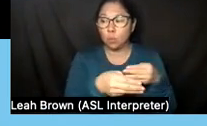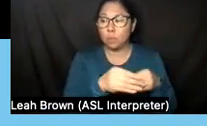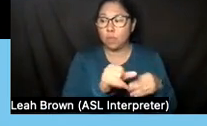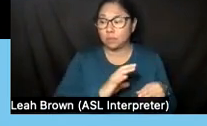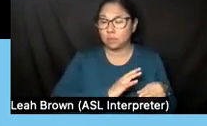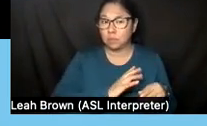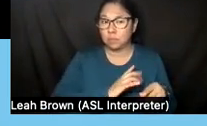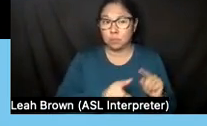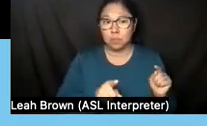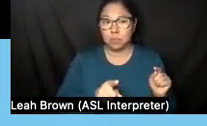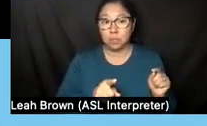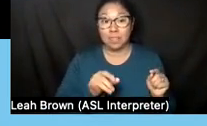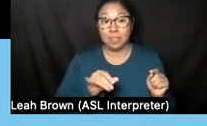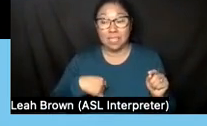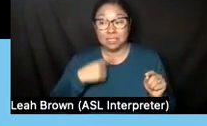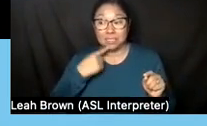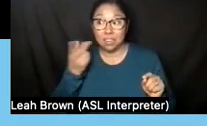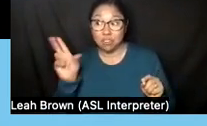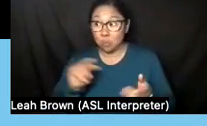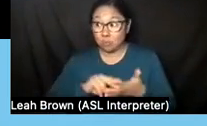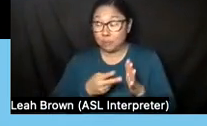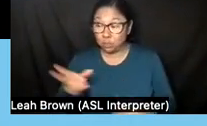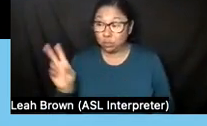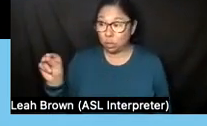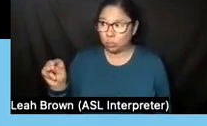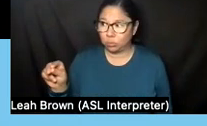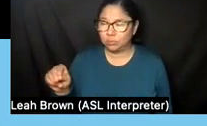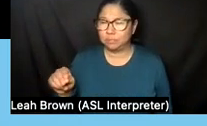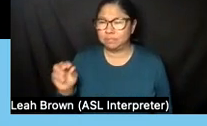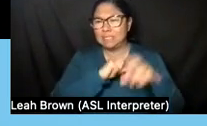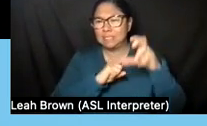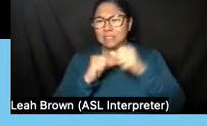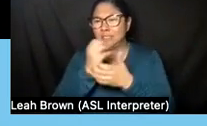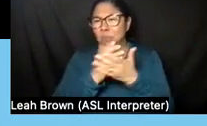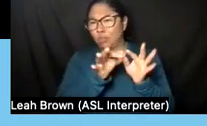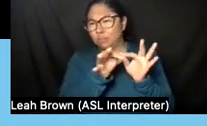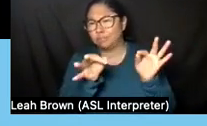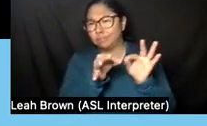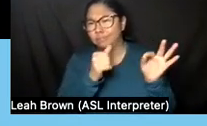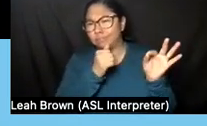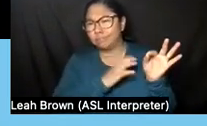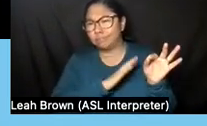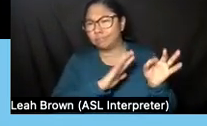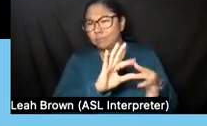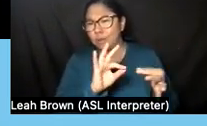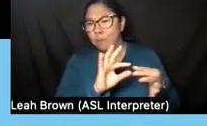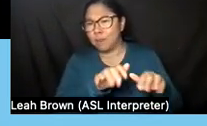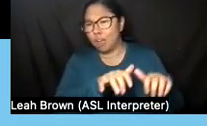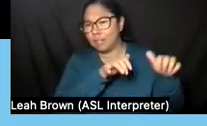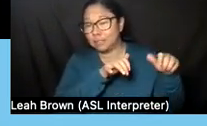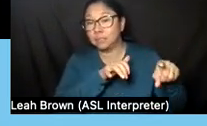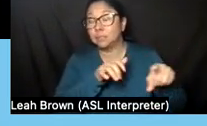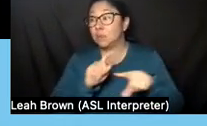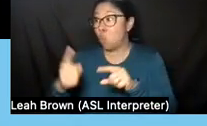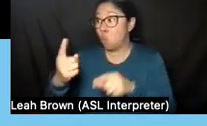play. If I say no, it's no. It's good to be using that one. Mm-hmm. And that is one thing that is difficult,